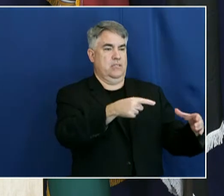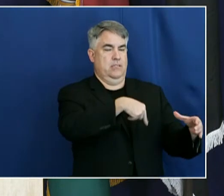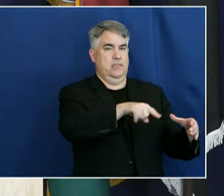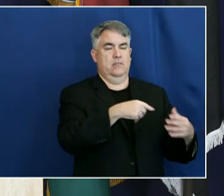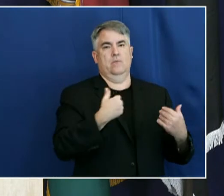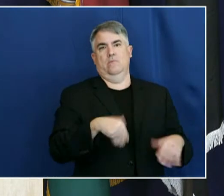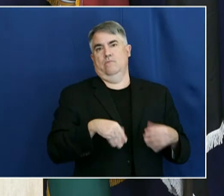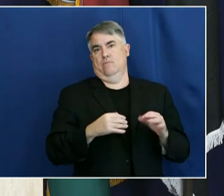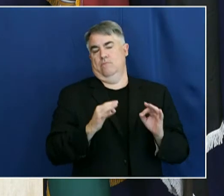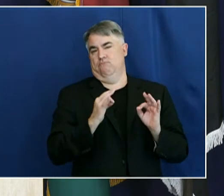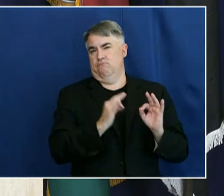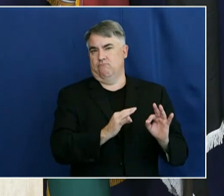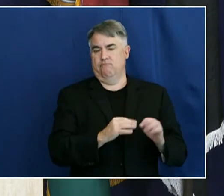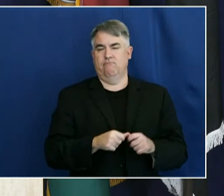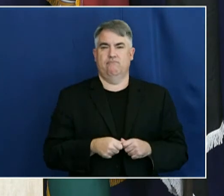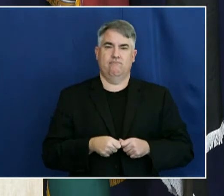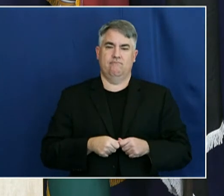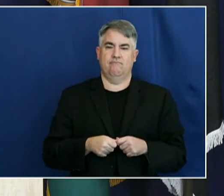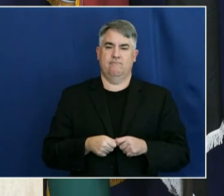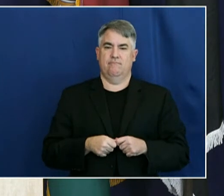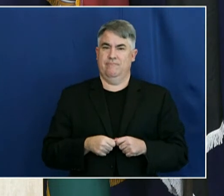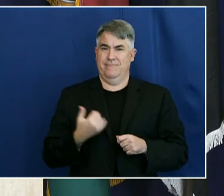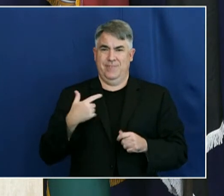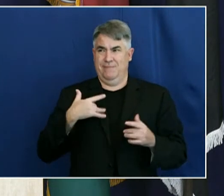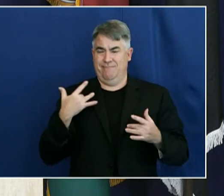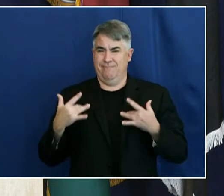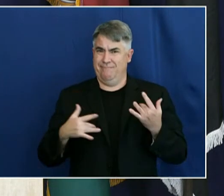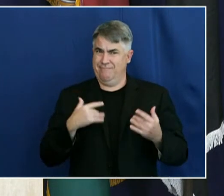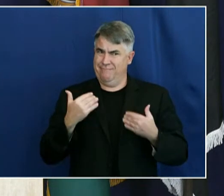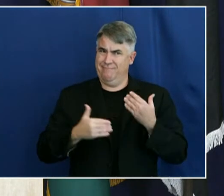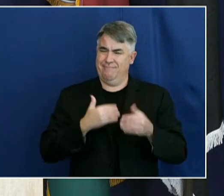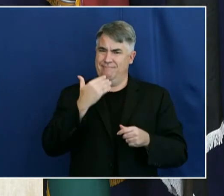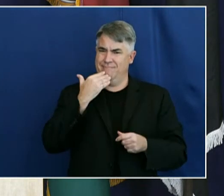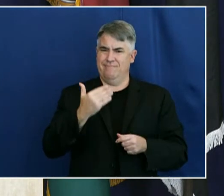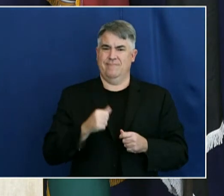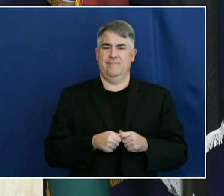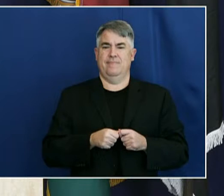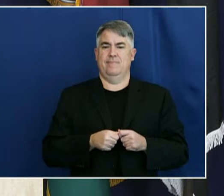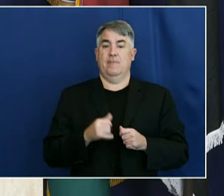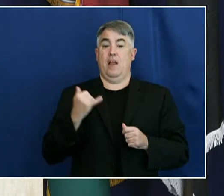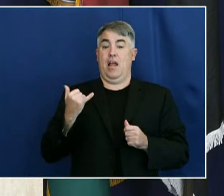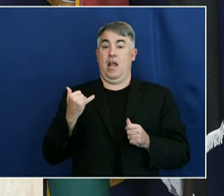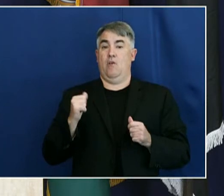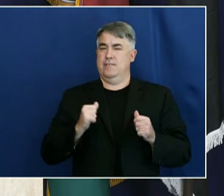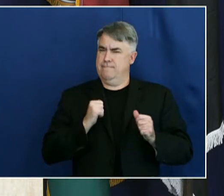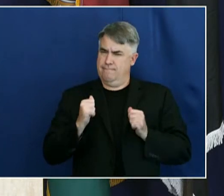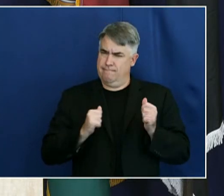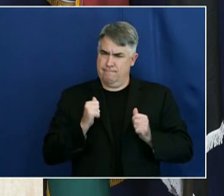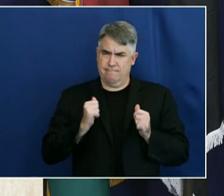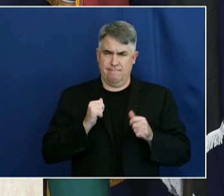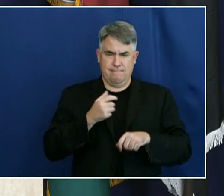in South County Region, I am also very happy to announce that we will be expanding these efforts to the communities of